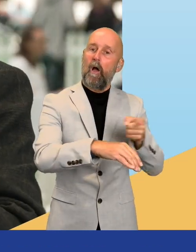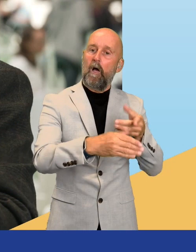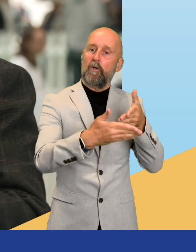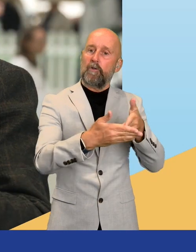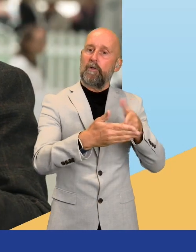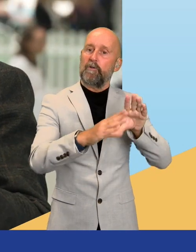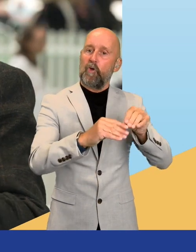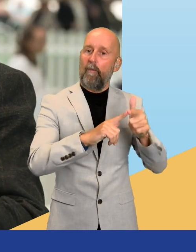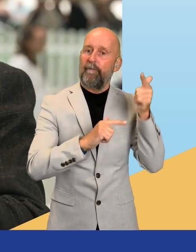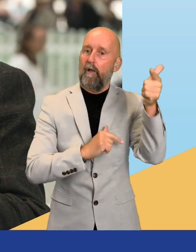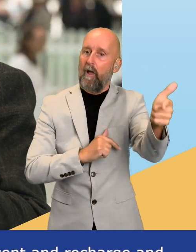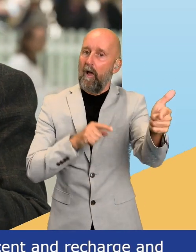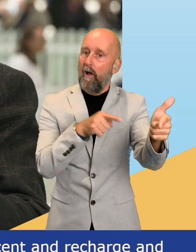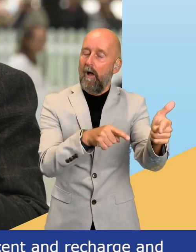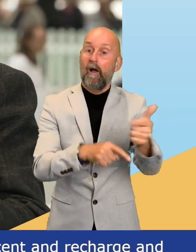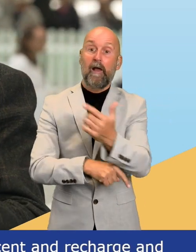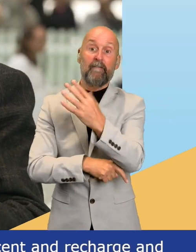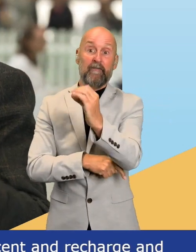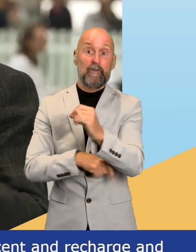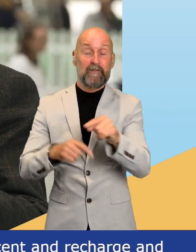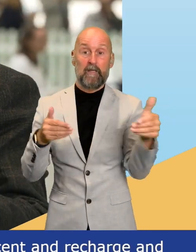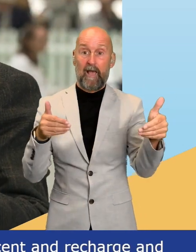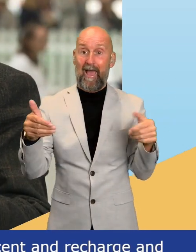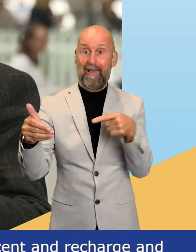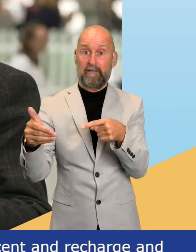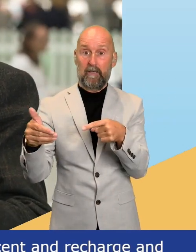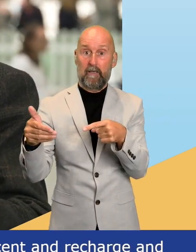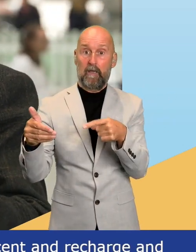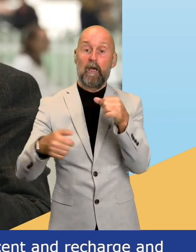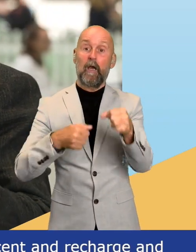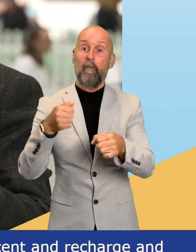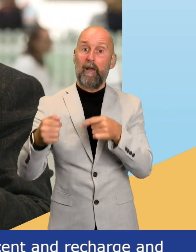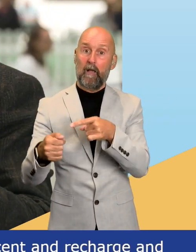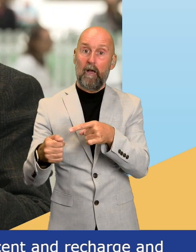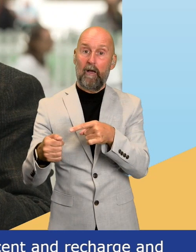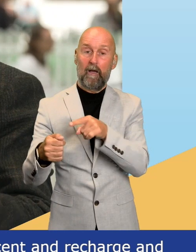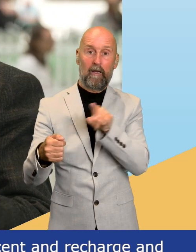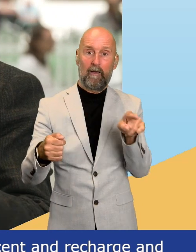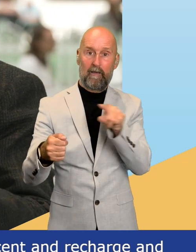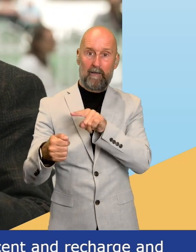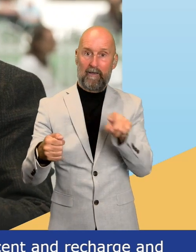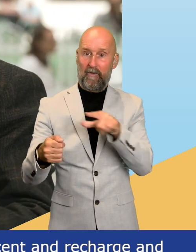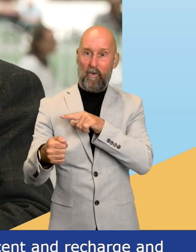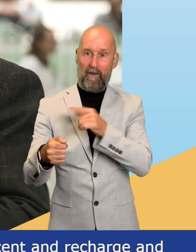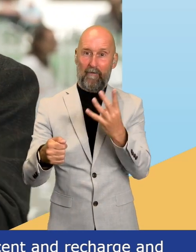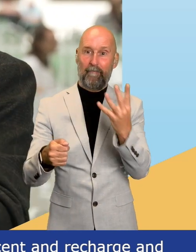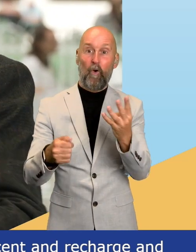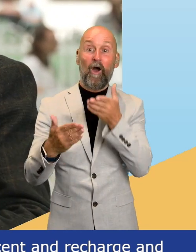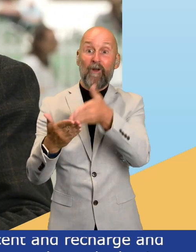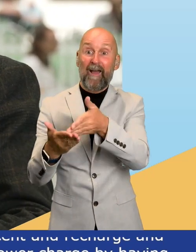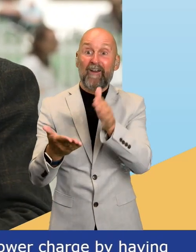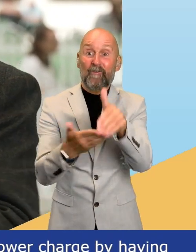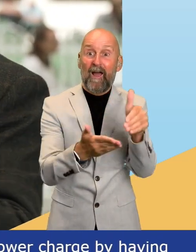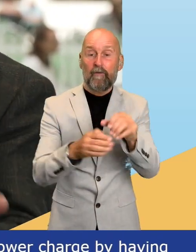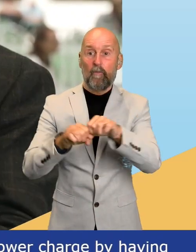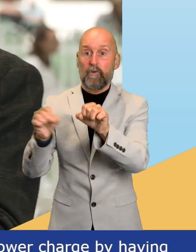often. Right. Ultimately, the 50% car was ahead until it came to a charging network where we came to a bunch of chargers where four of them were out of order, the other two